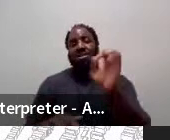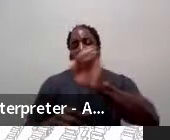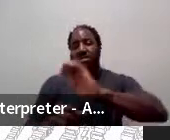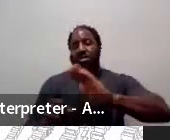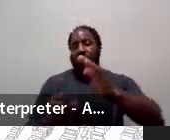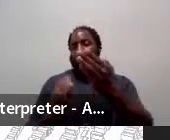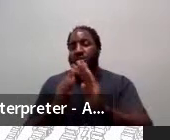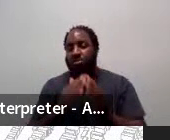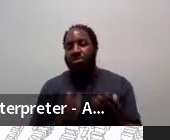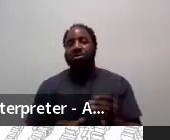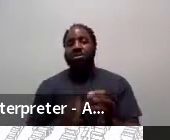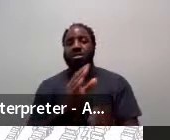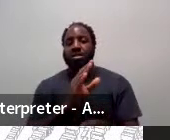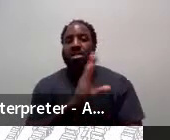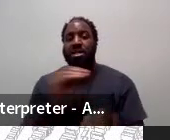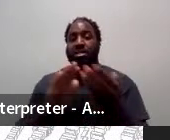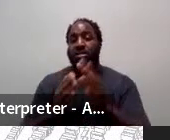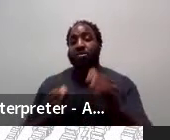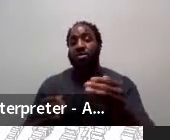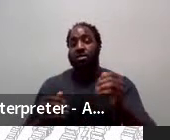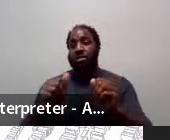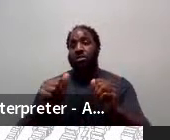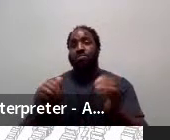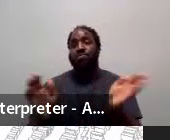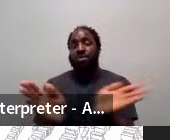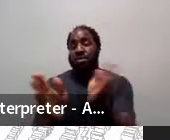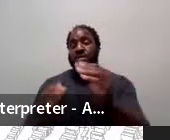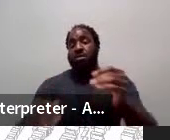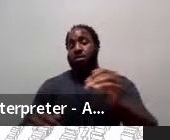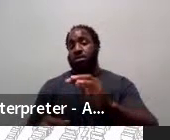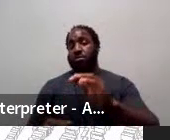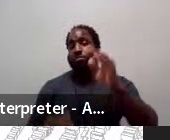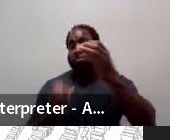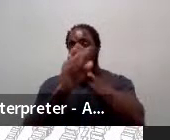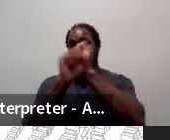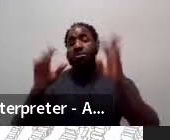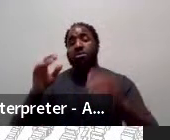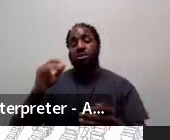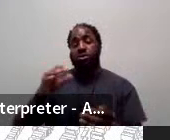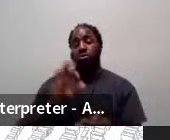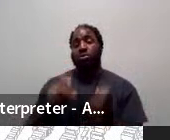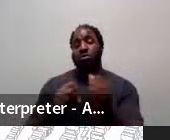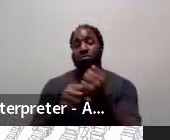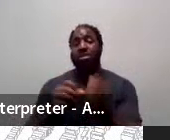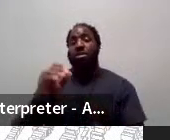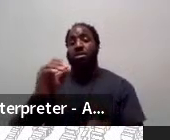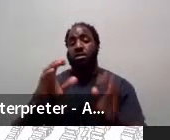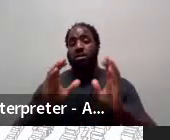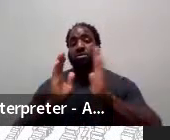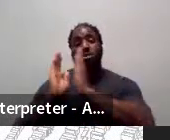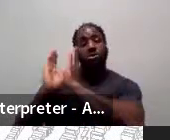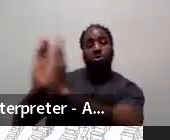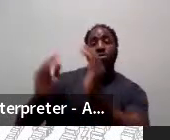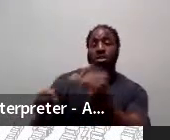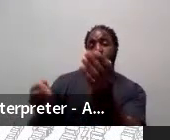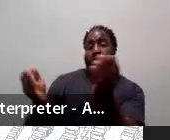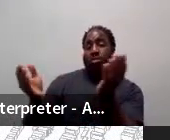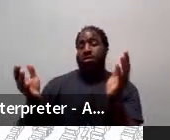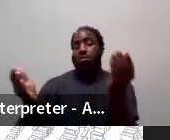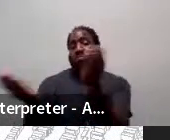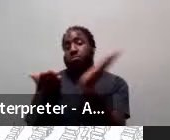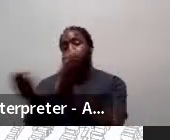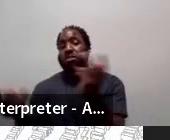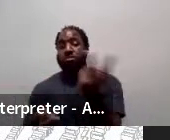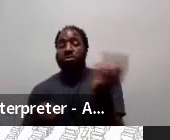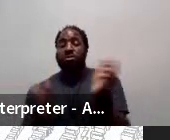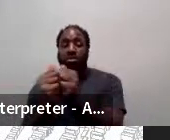And the community-driven vision for this area was really to create an active corridor that ties them together. Specific